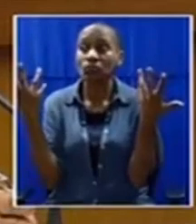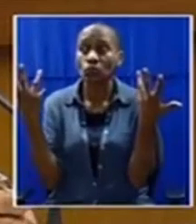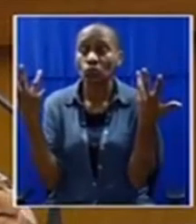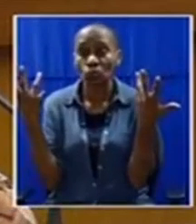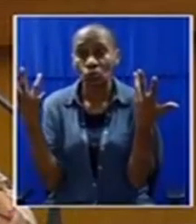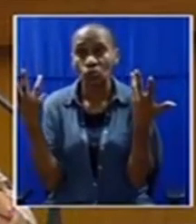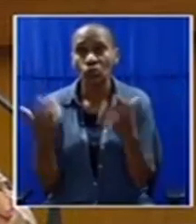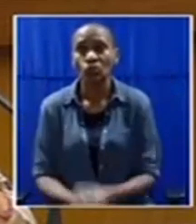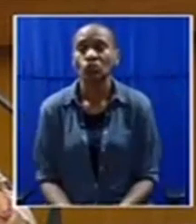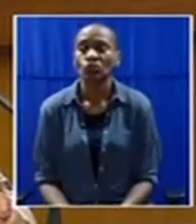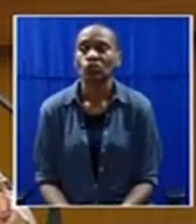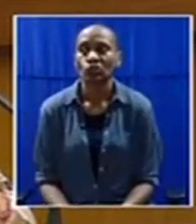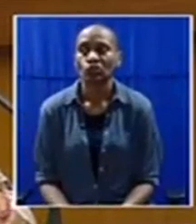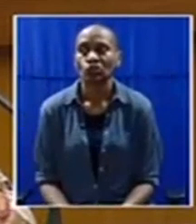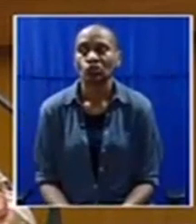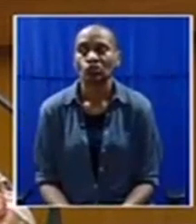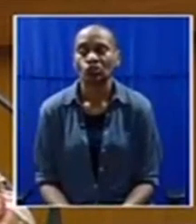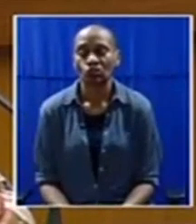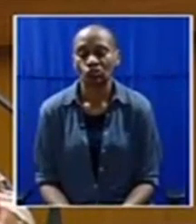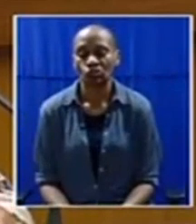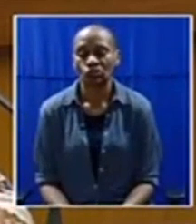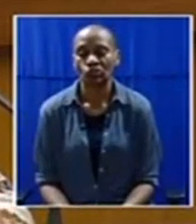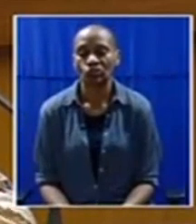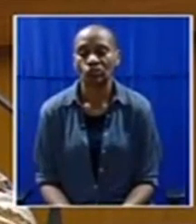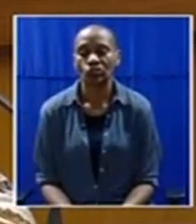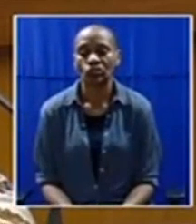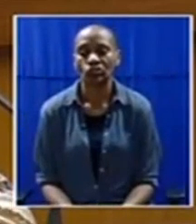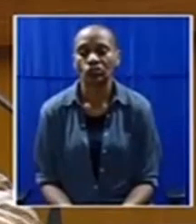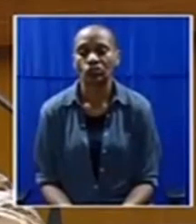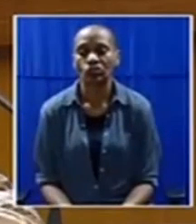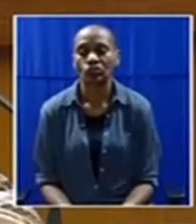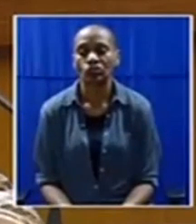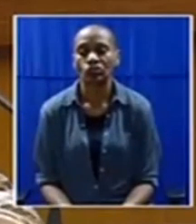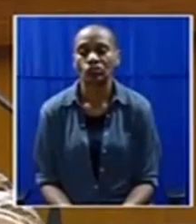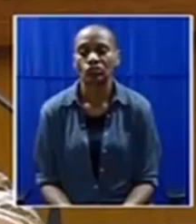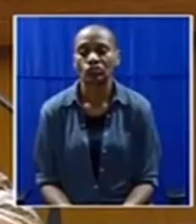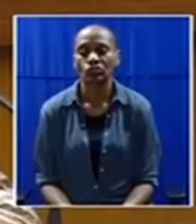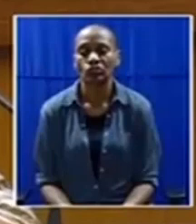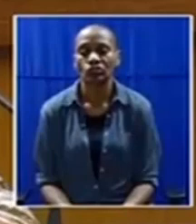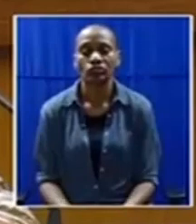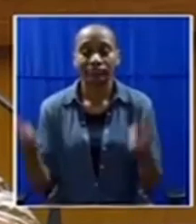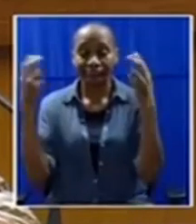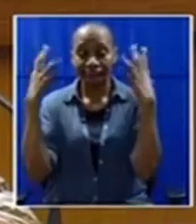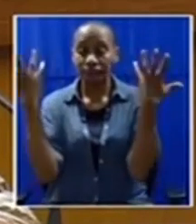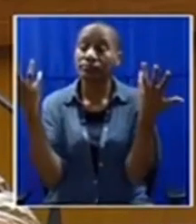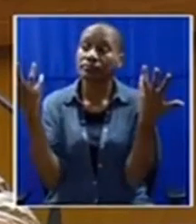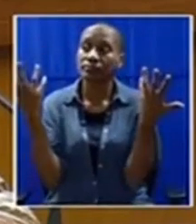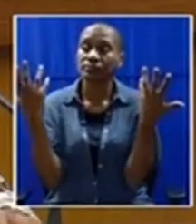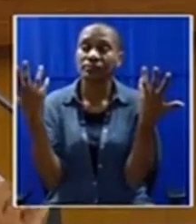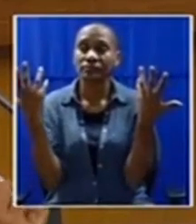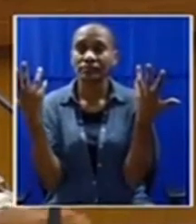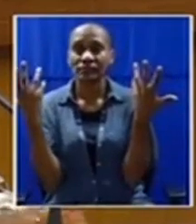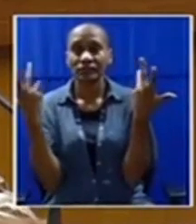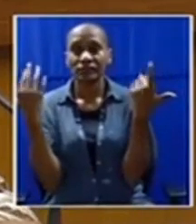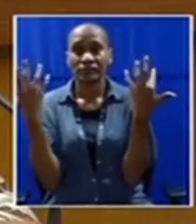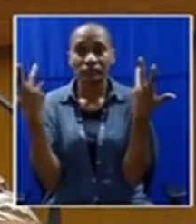about the loss of one of us, of a child that